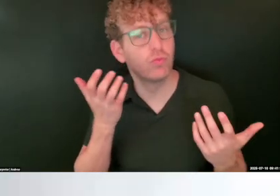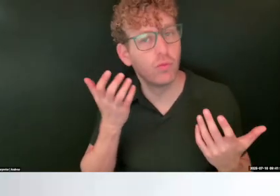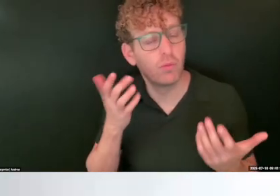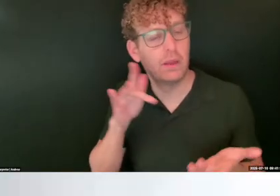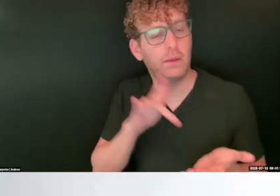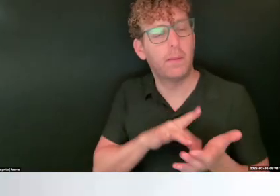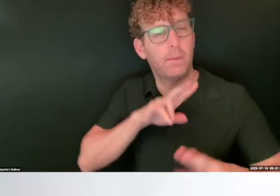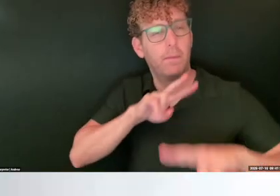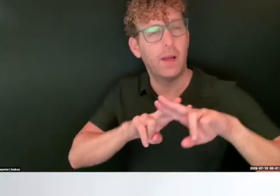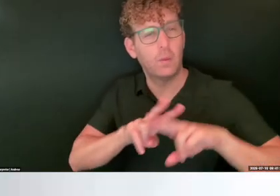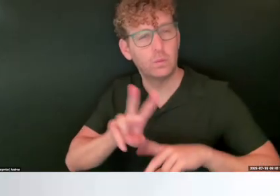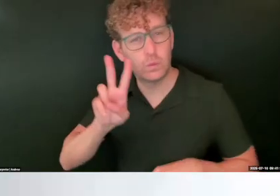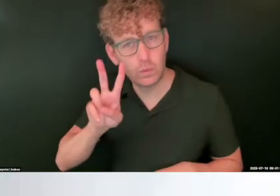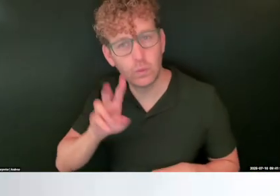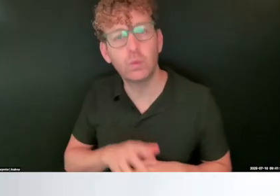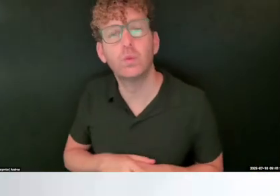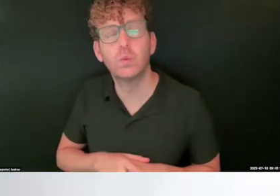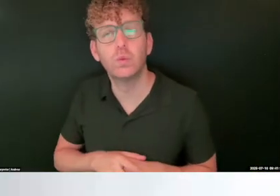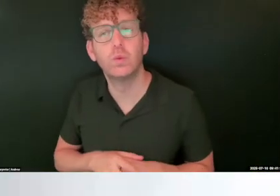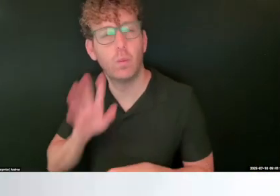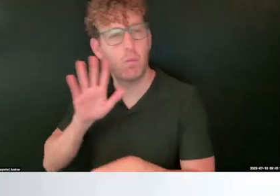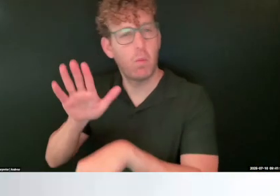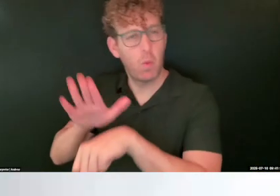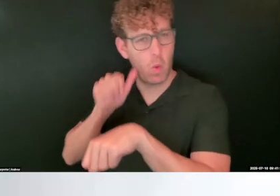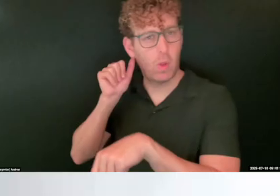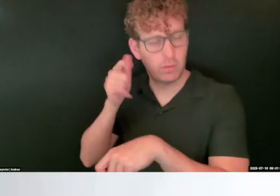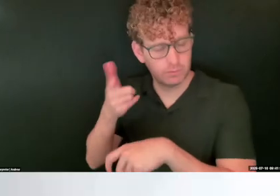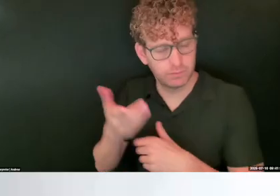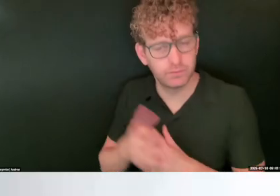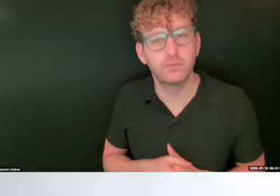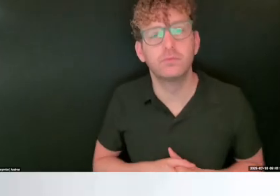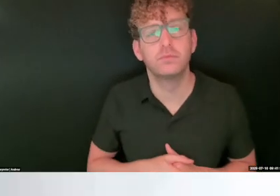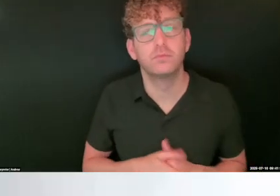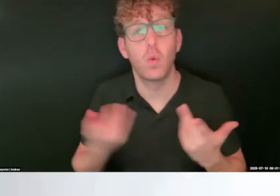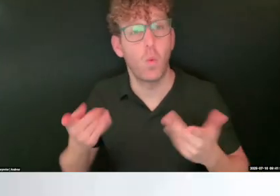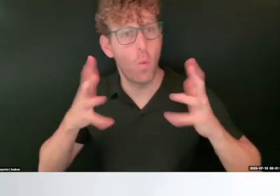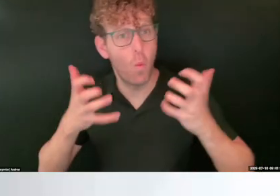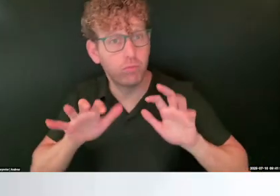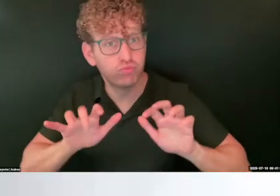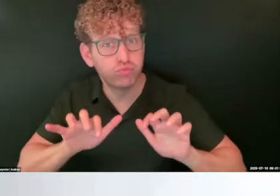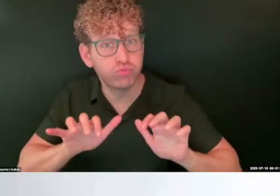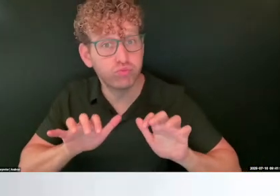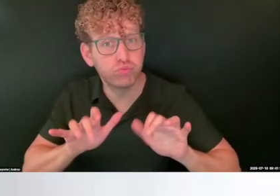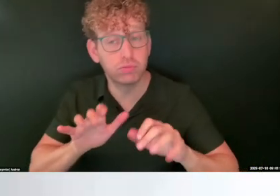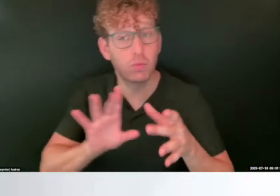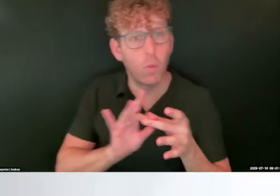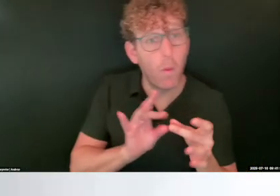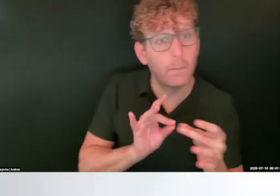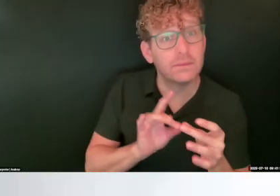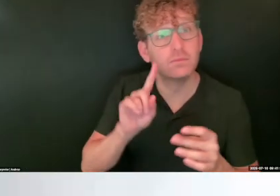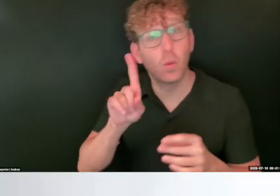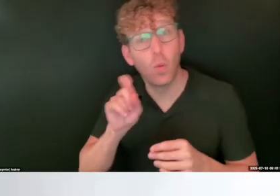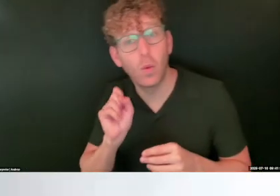be sure to press #2 and we will call on you accordingly. And if you would like to submit a written comment or